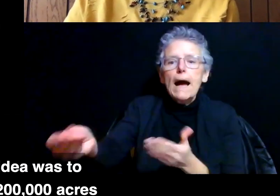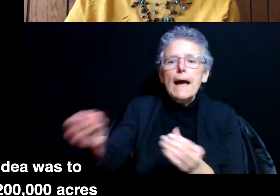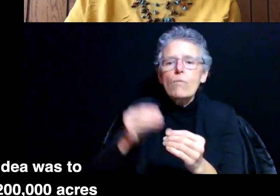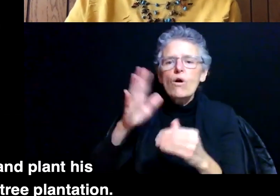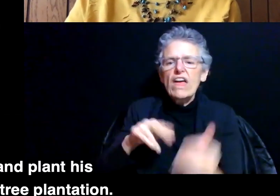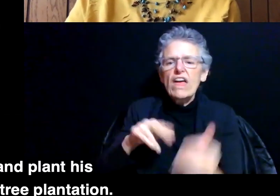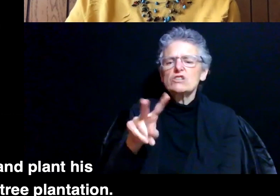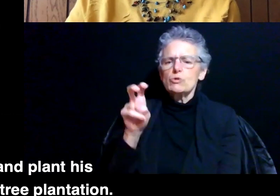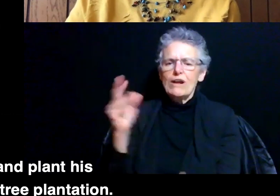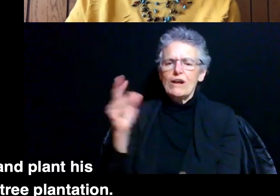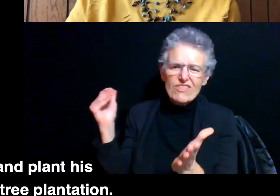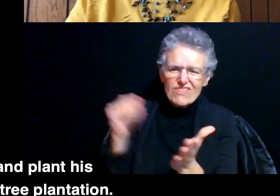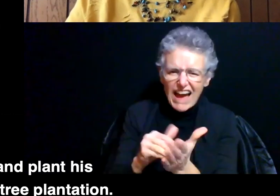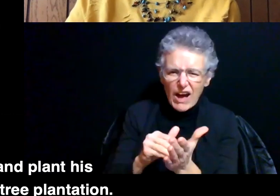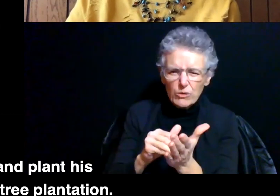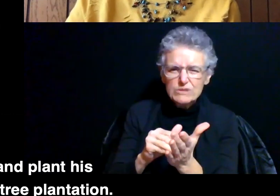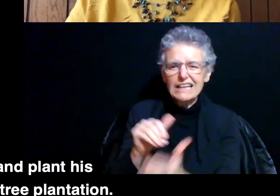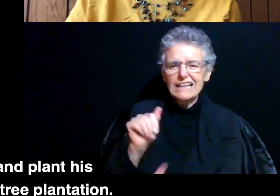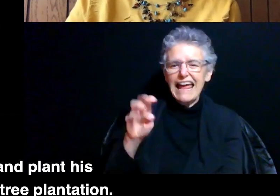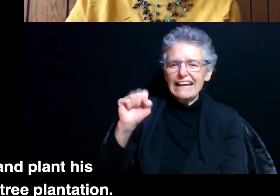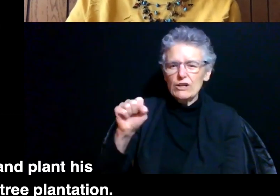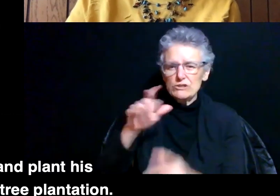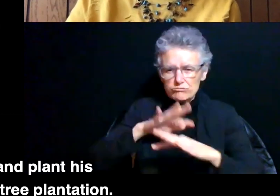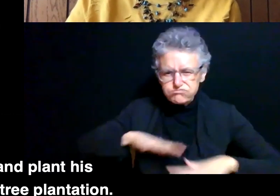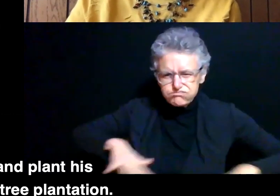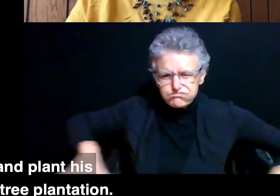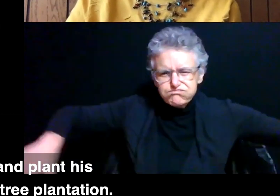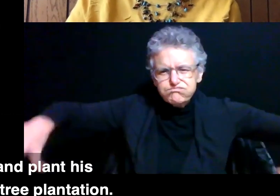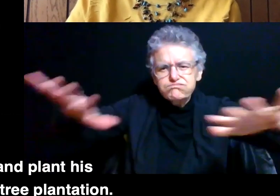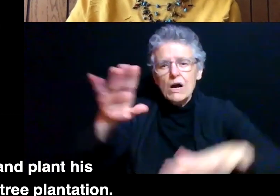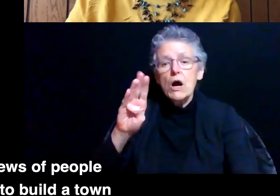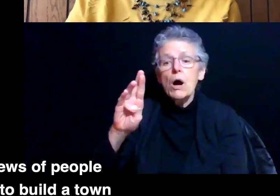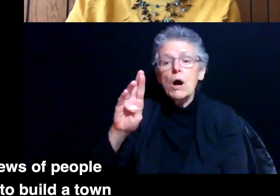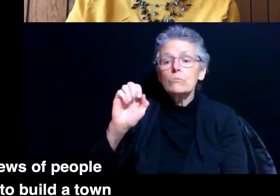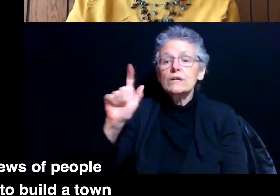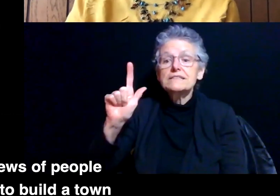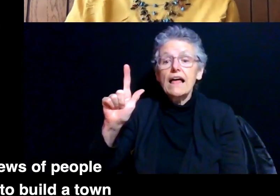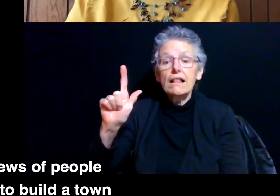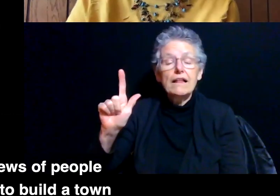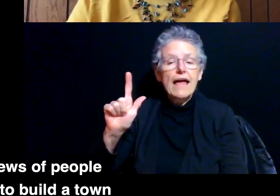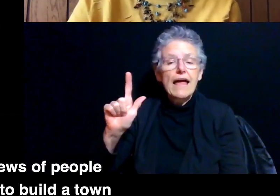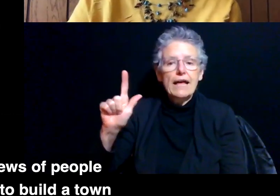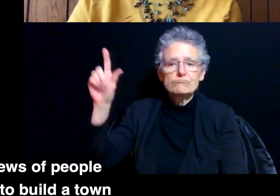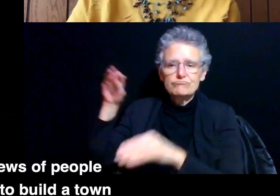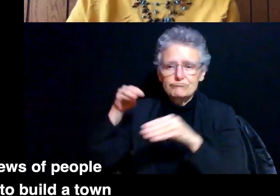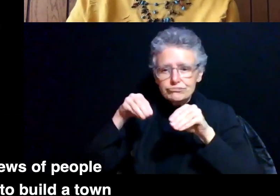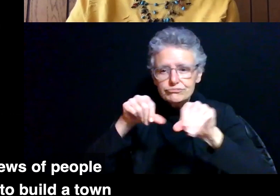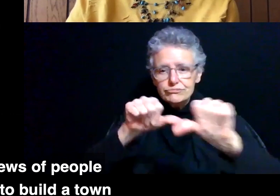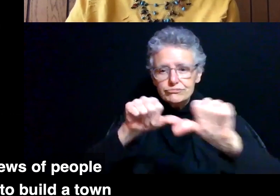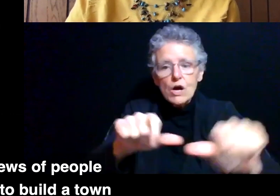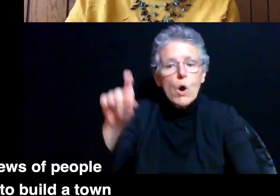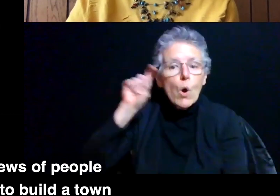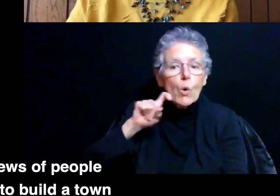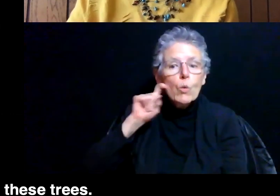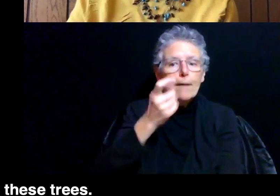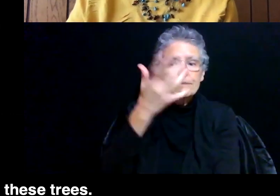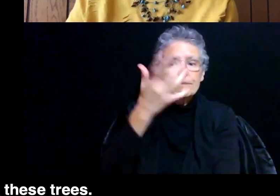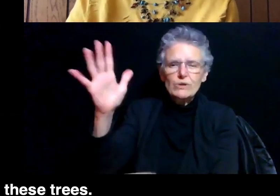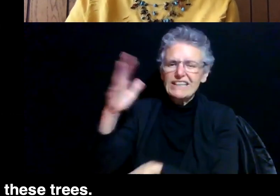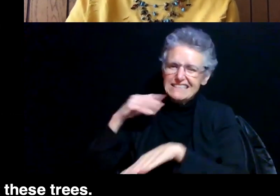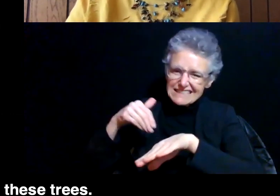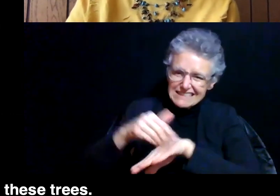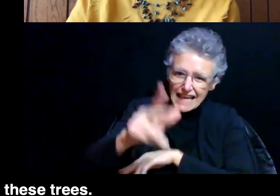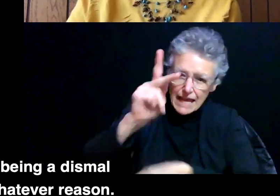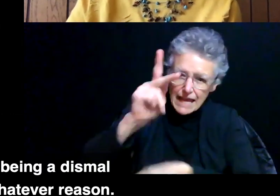200,000 acres in Brazil and plant his own rubber tree plantation. He sent, crews of people down there to build a town and plant